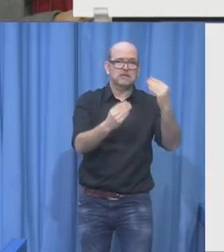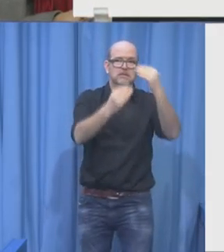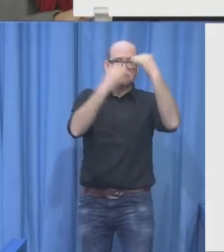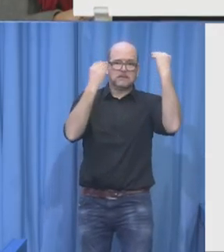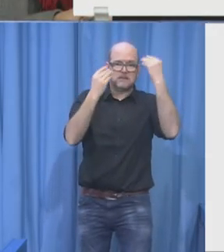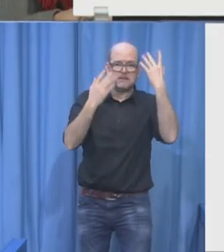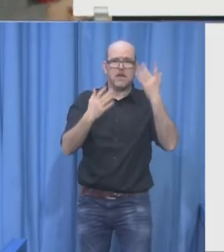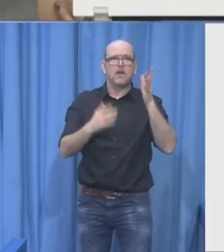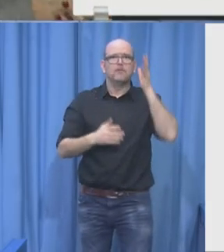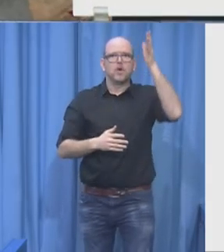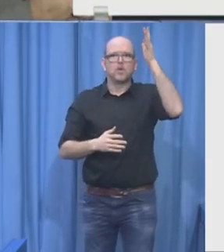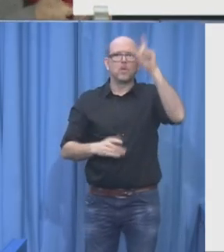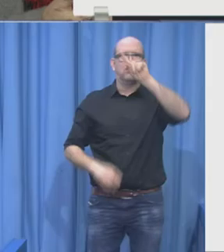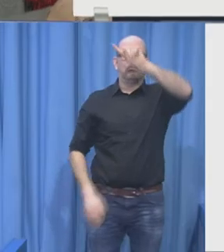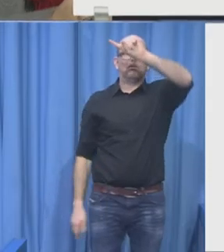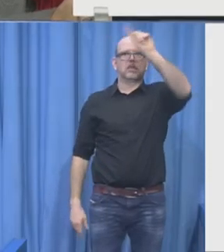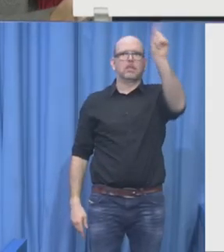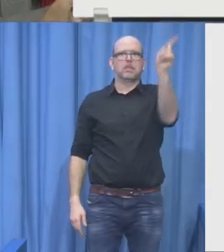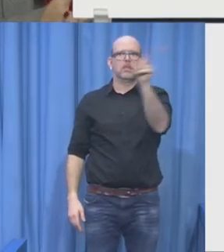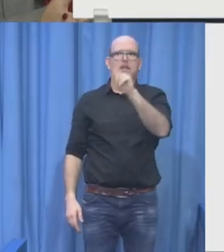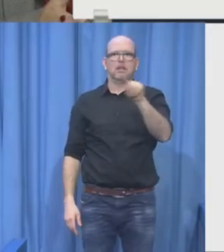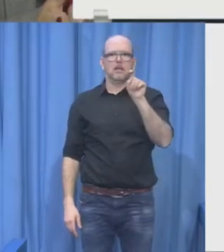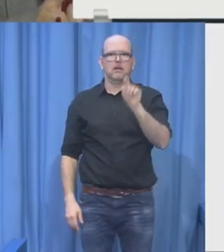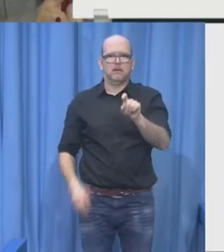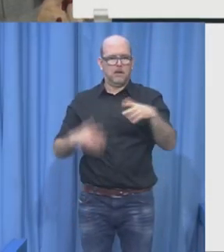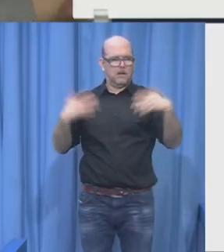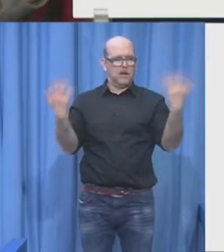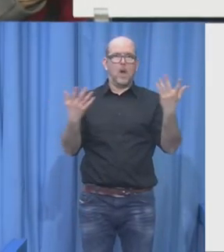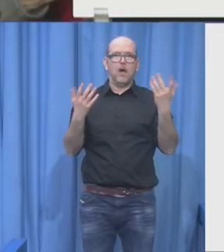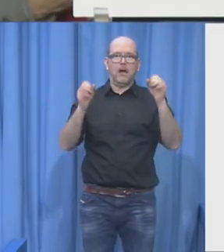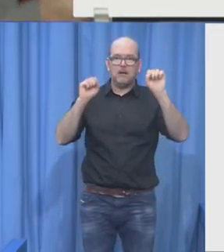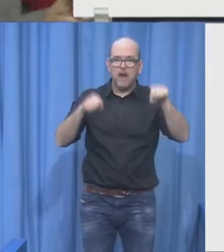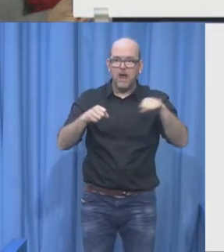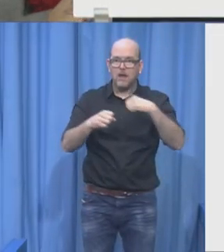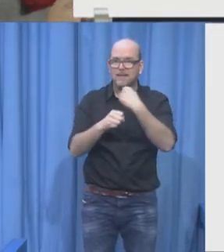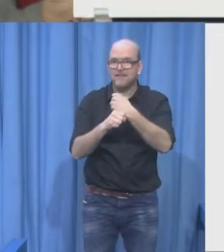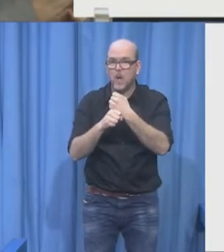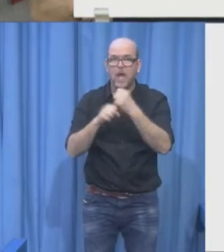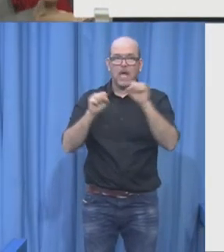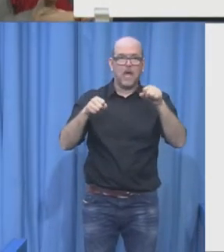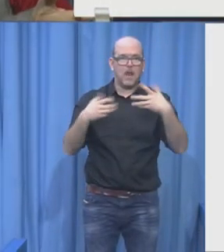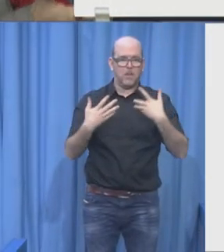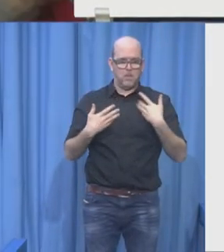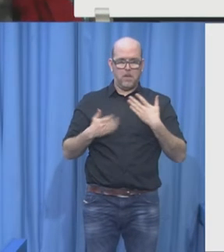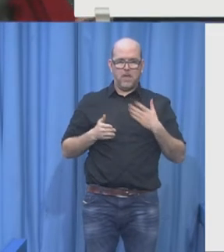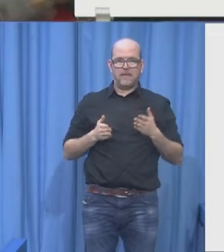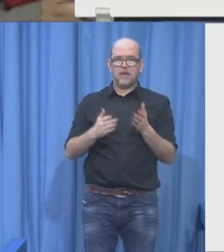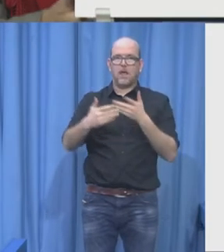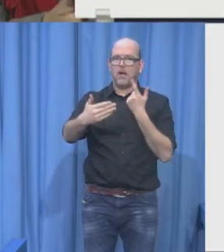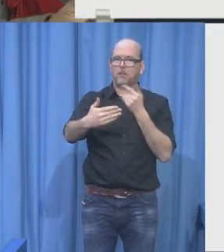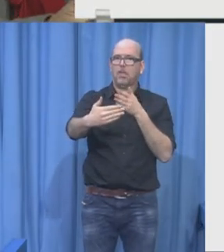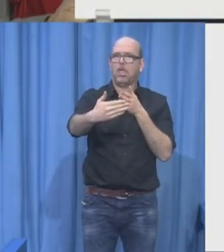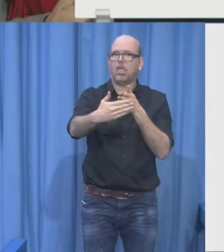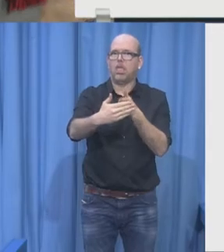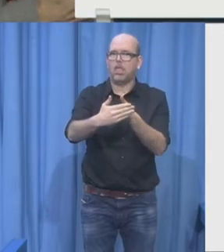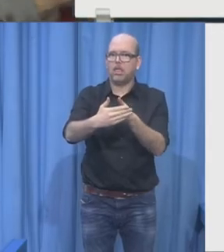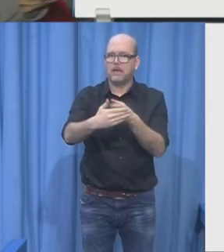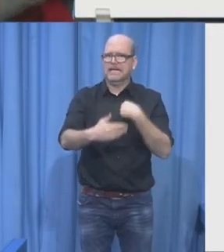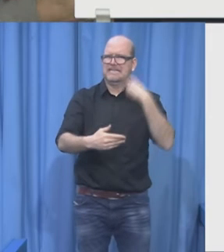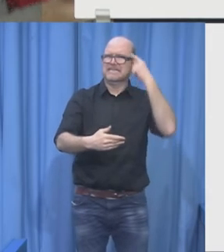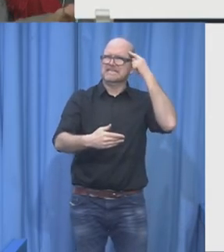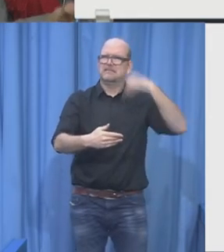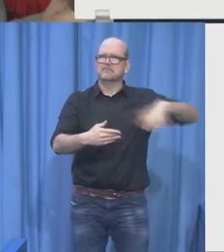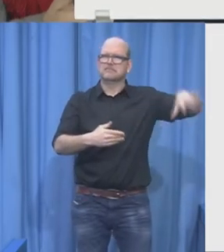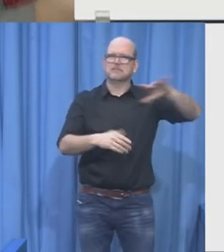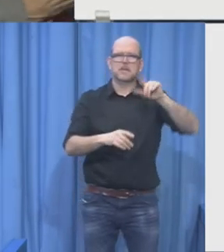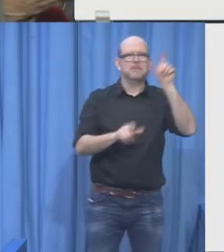region. We work with inmates. We are now working with people with disabilities, and that is why this brings